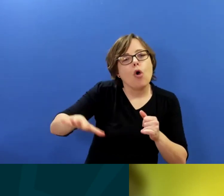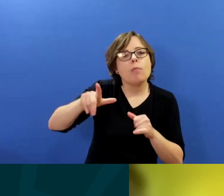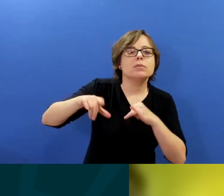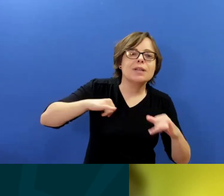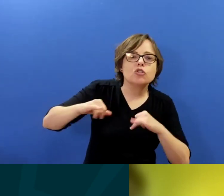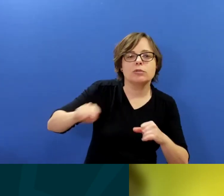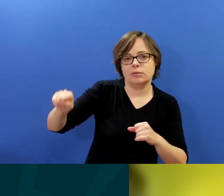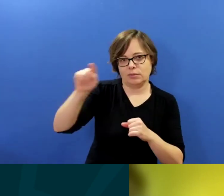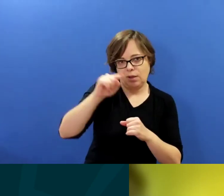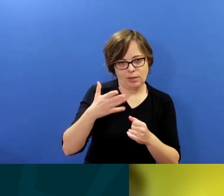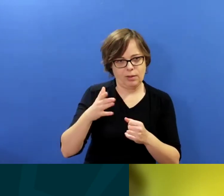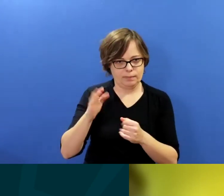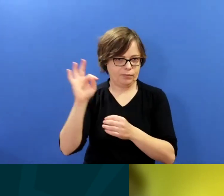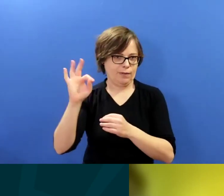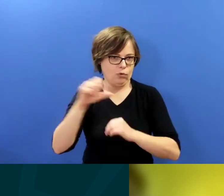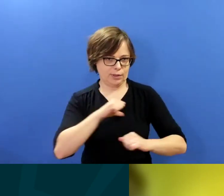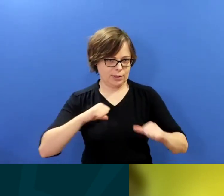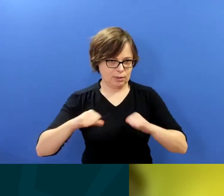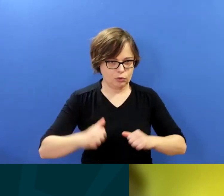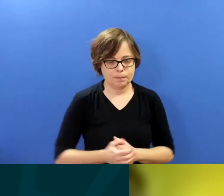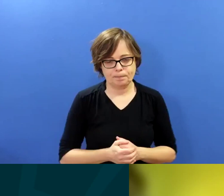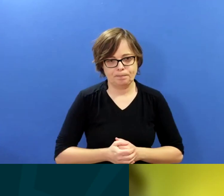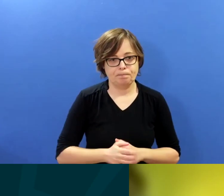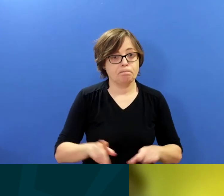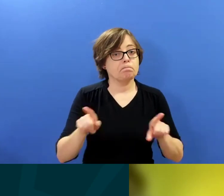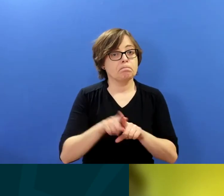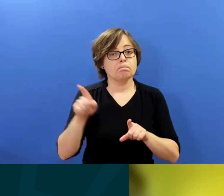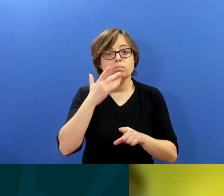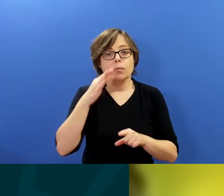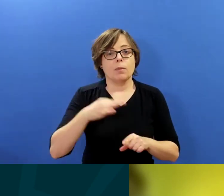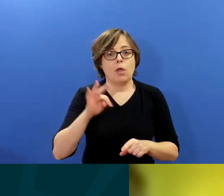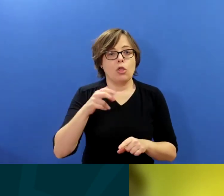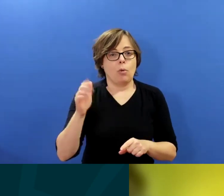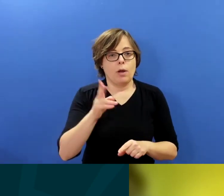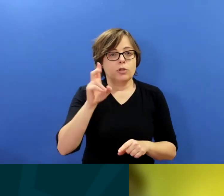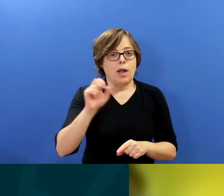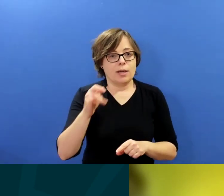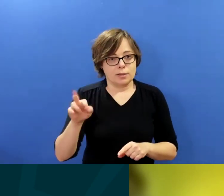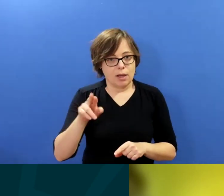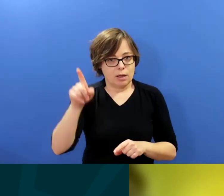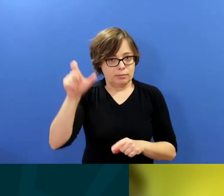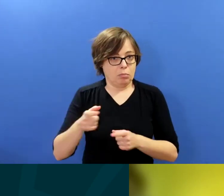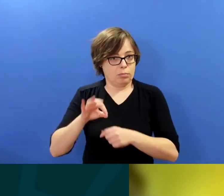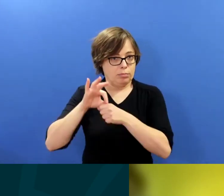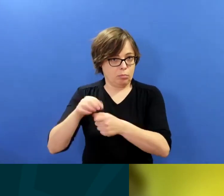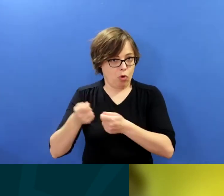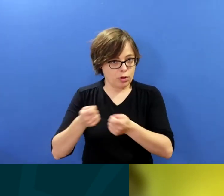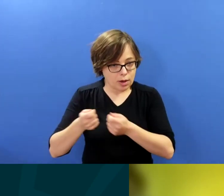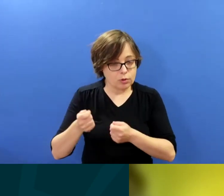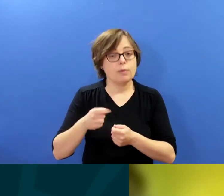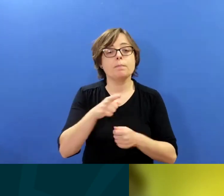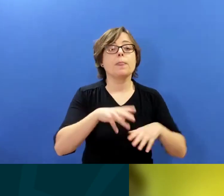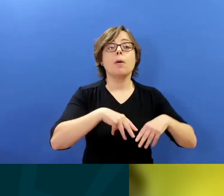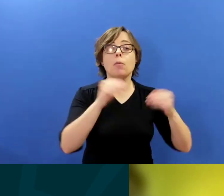can expect from Switzerland in different areas of managing in the sphere of local